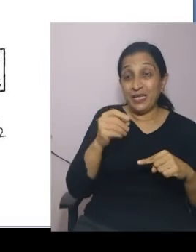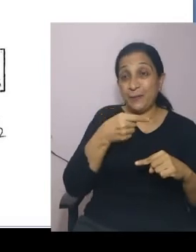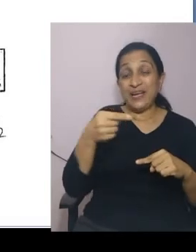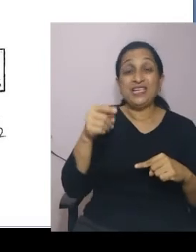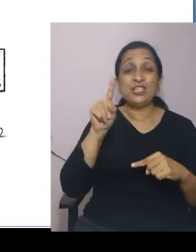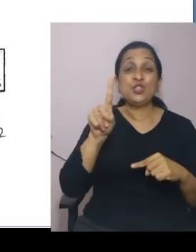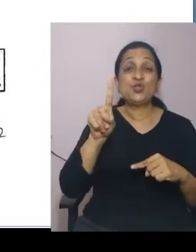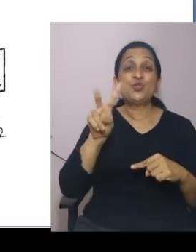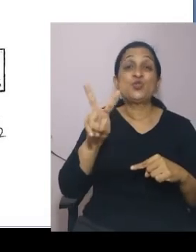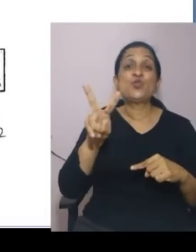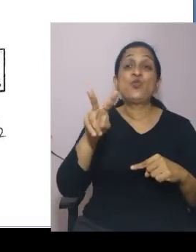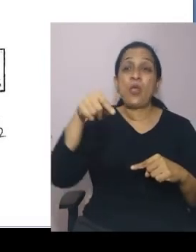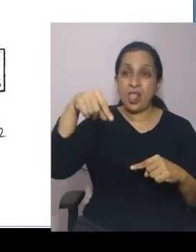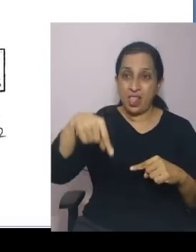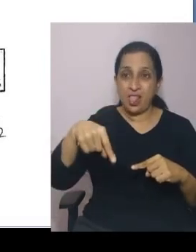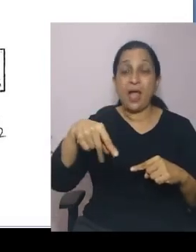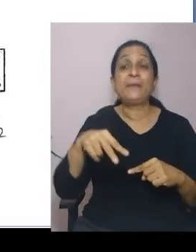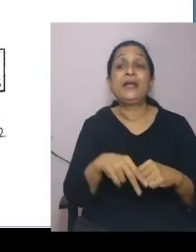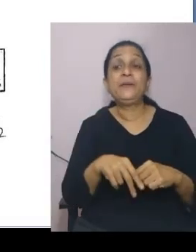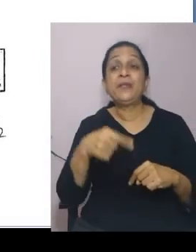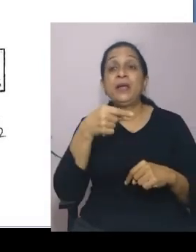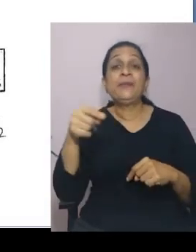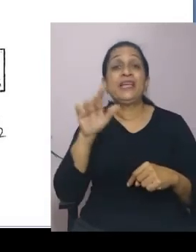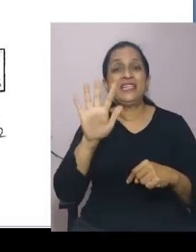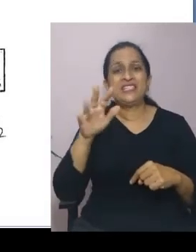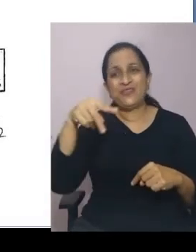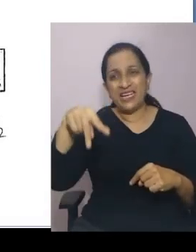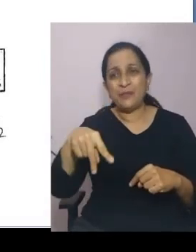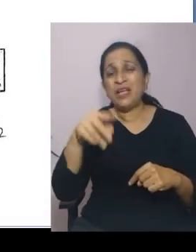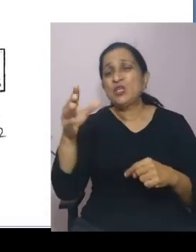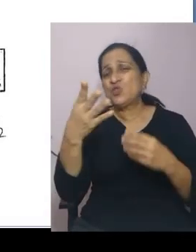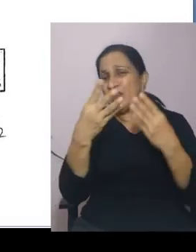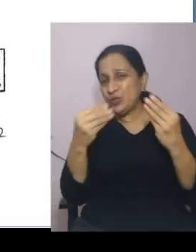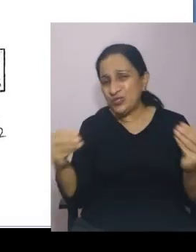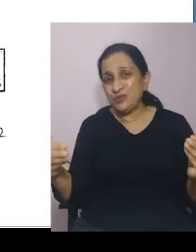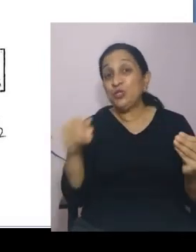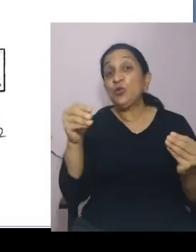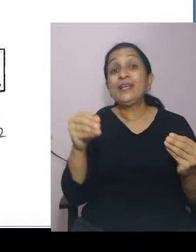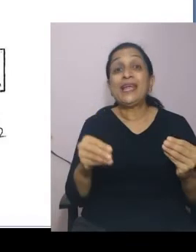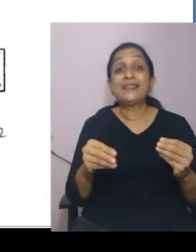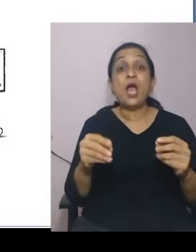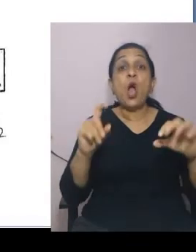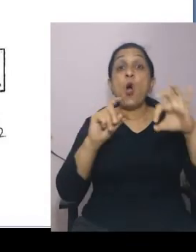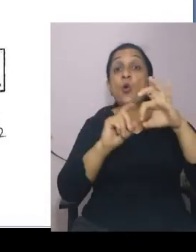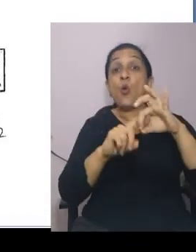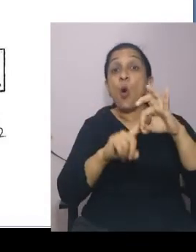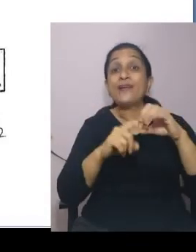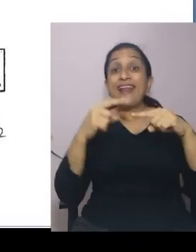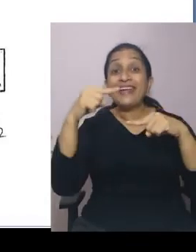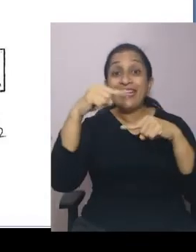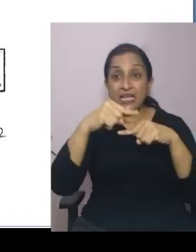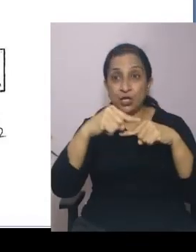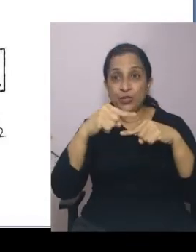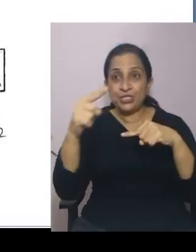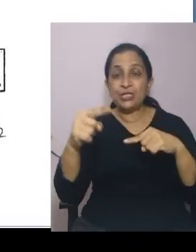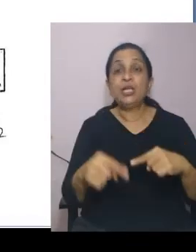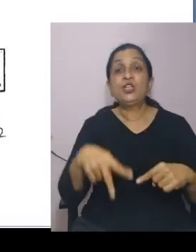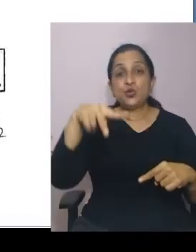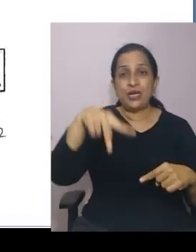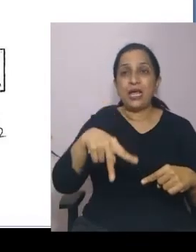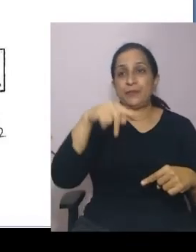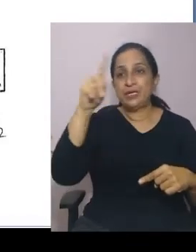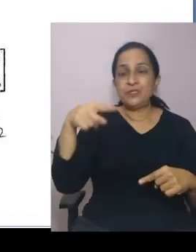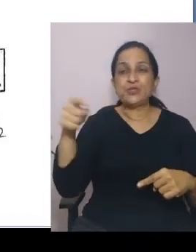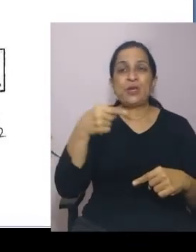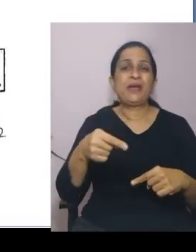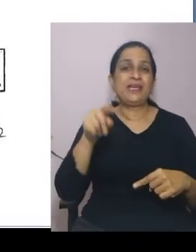minus this into this. So when you simplify, you get a equation, quadratic equation in lambda, that is lambda